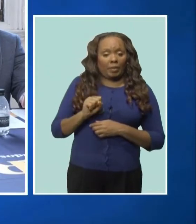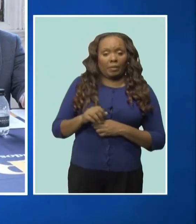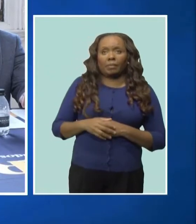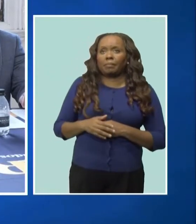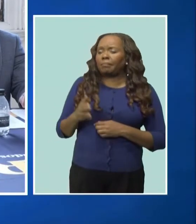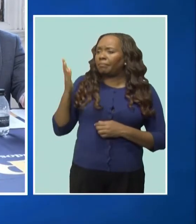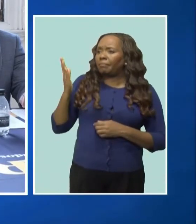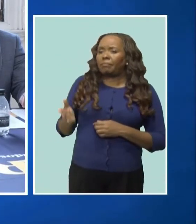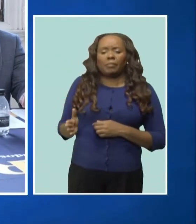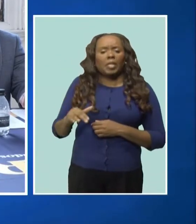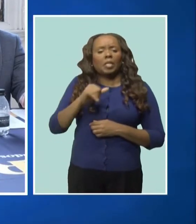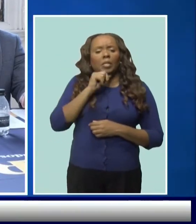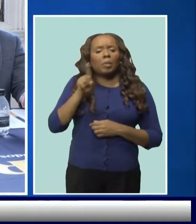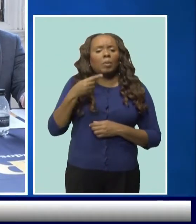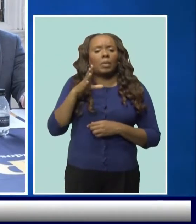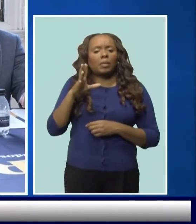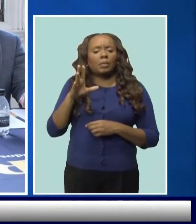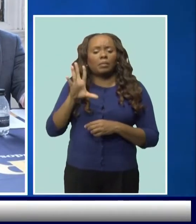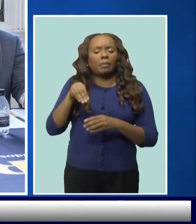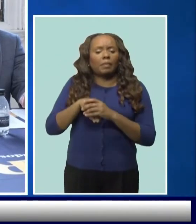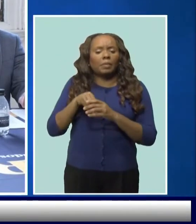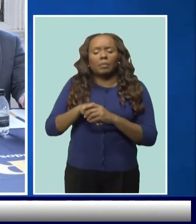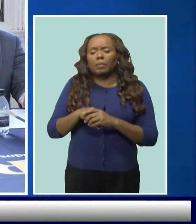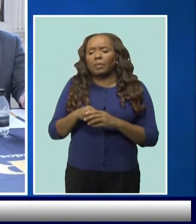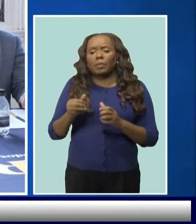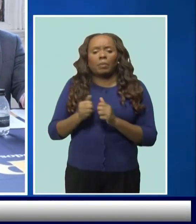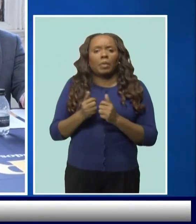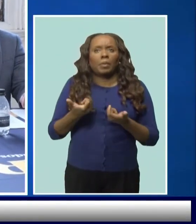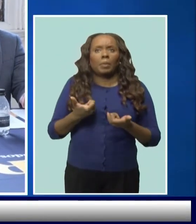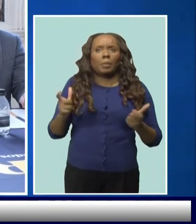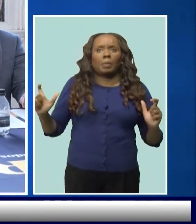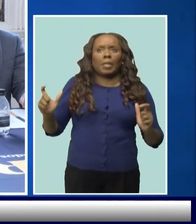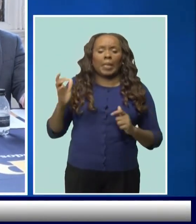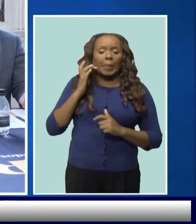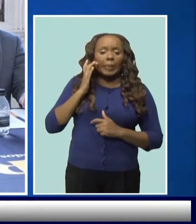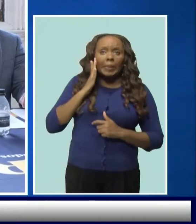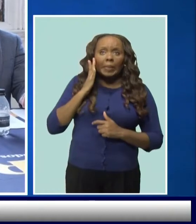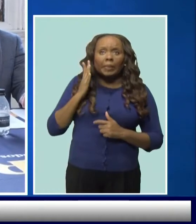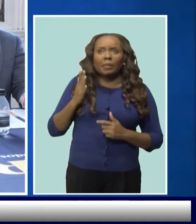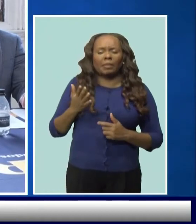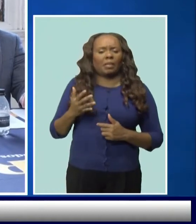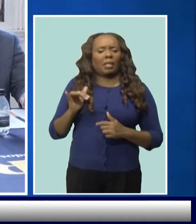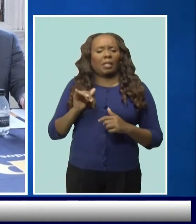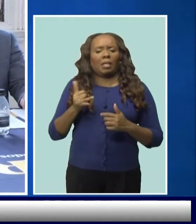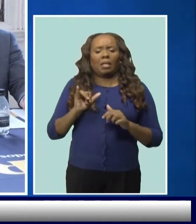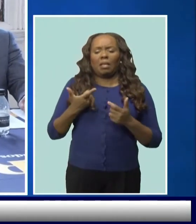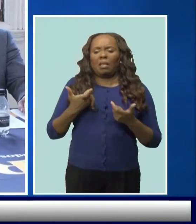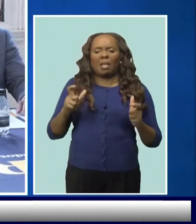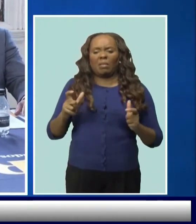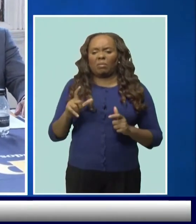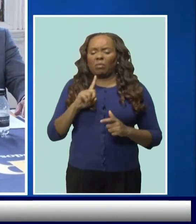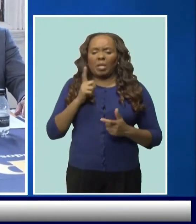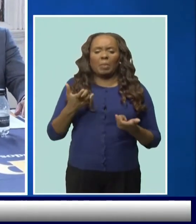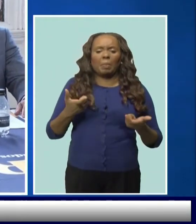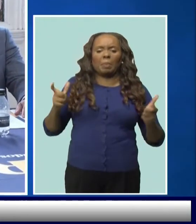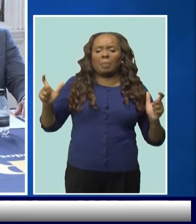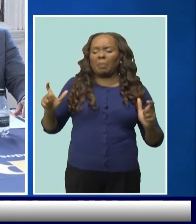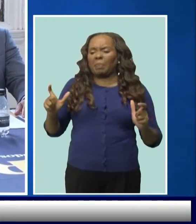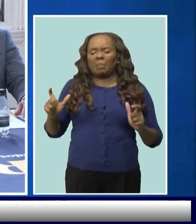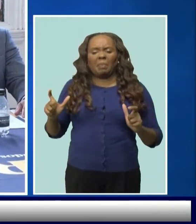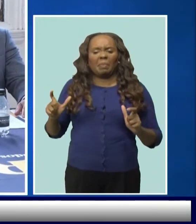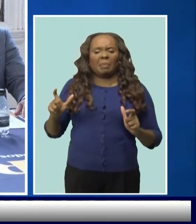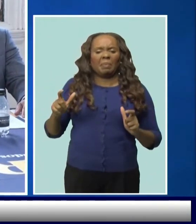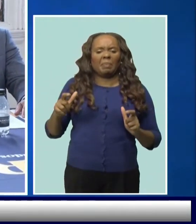about only investment in big hotels and that type of thing. I'm talking about ordinary